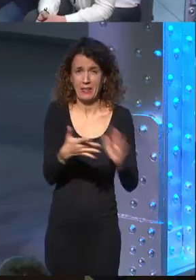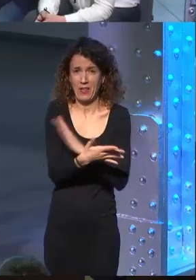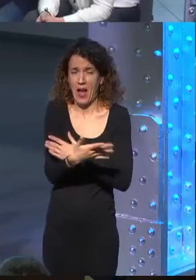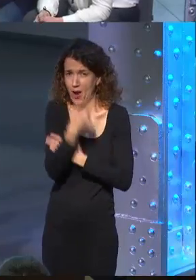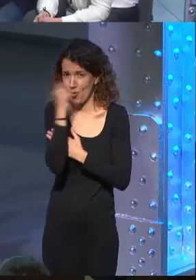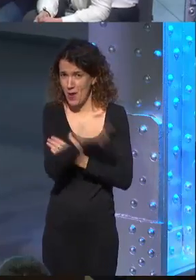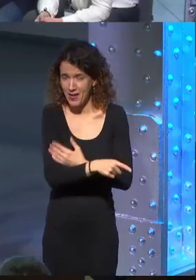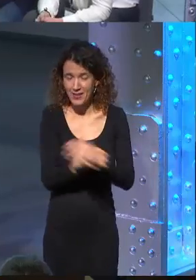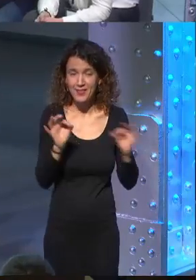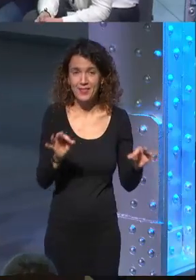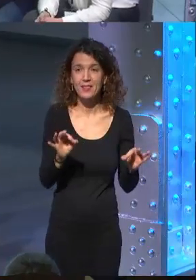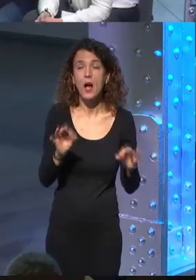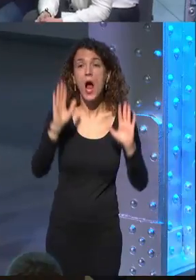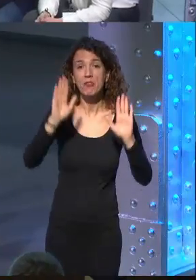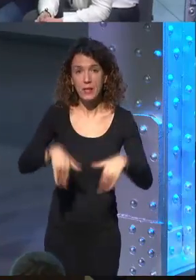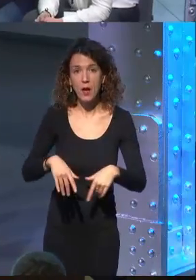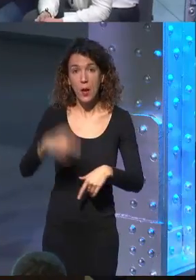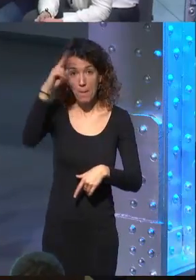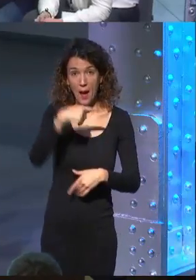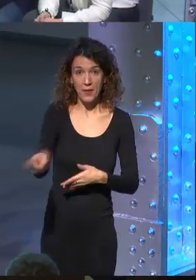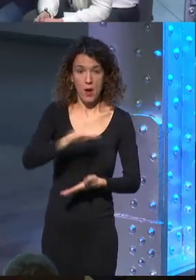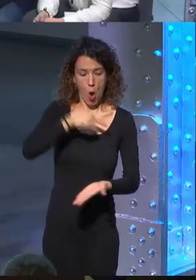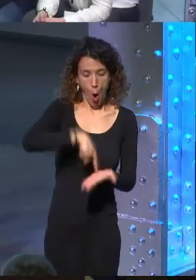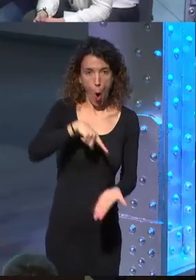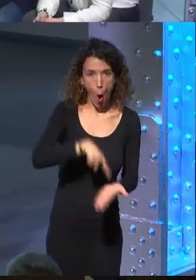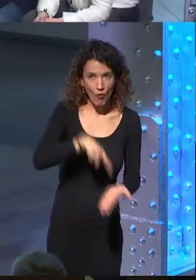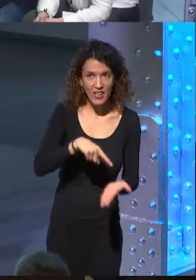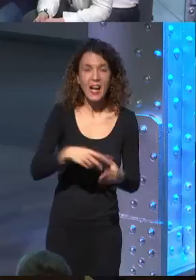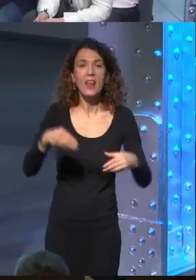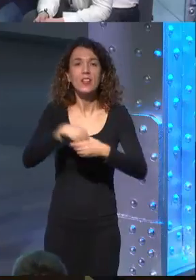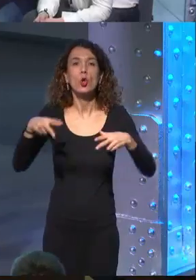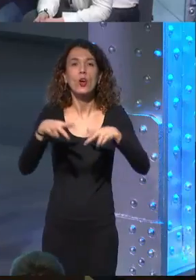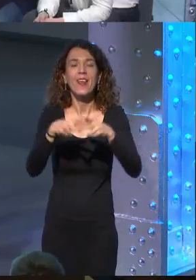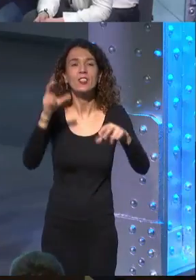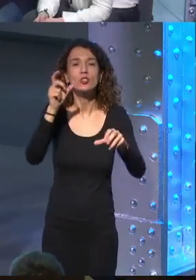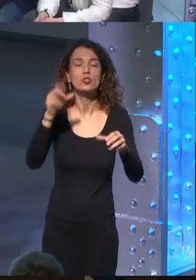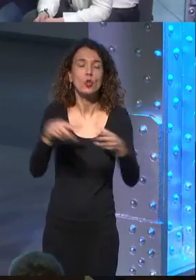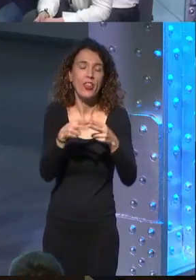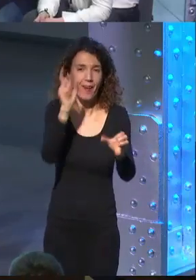was Marisol. We all knew who Marisol was. But well, I mean, have